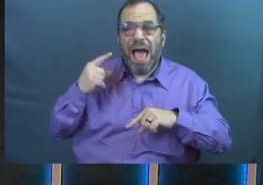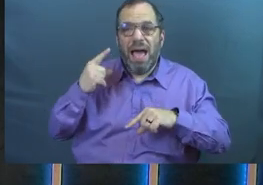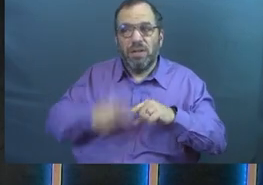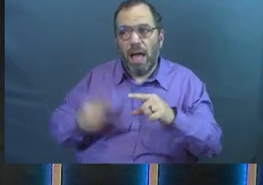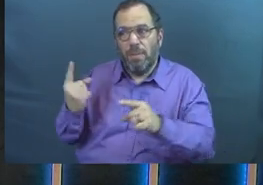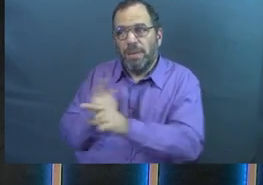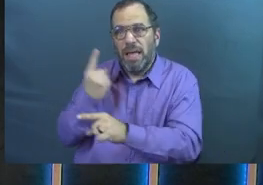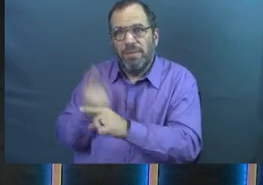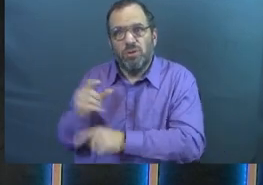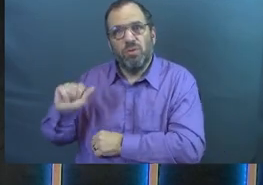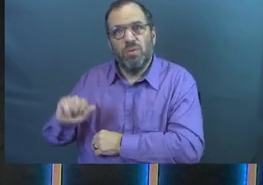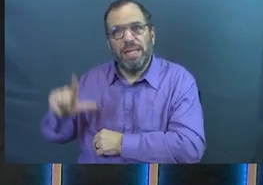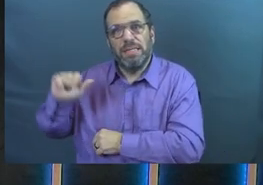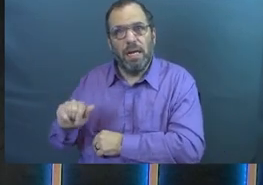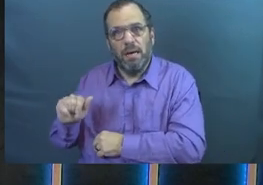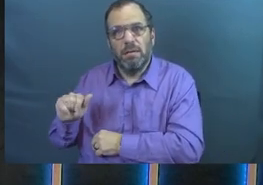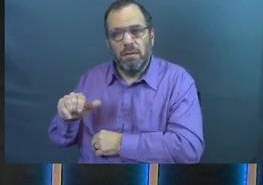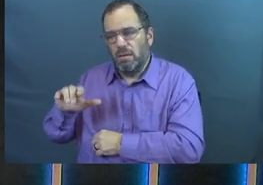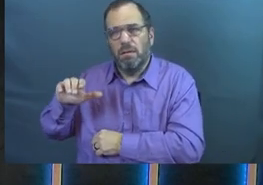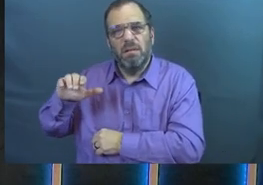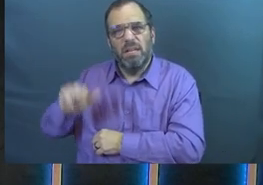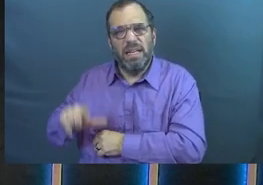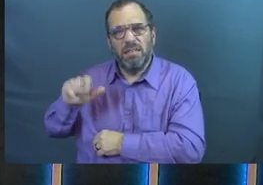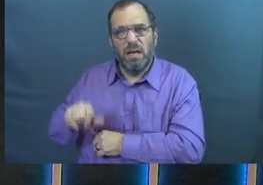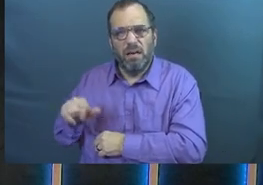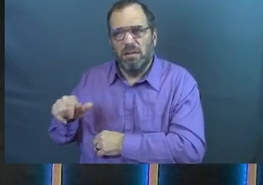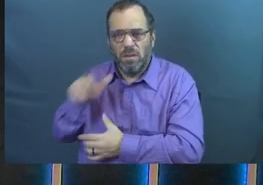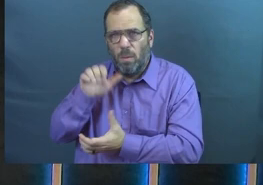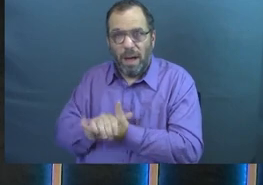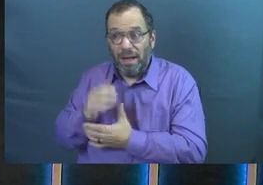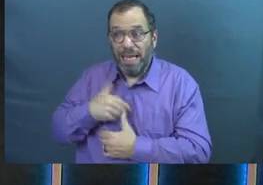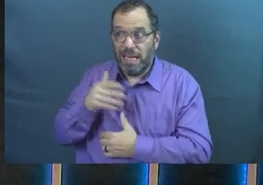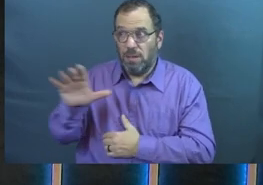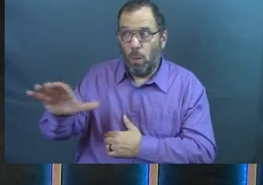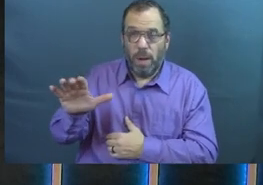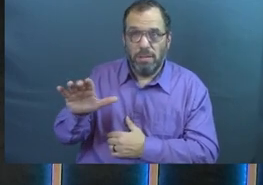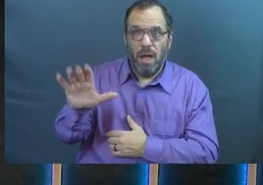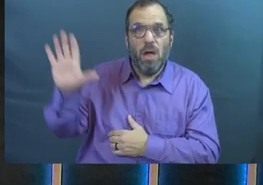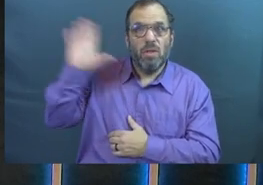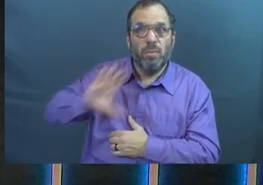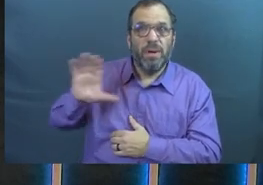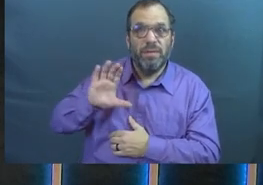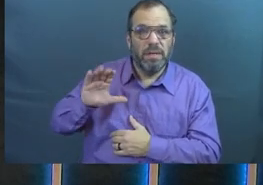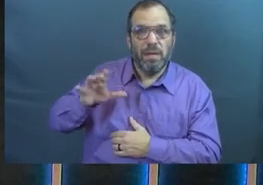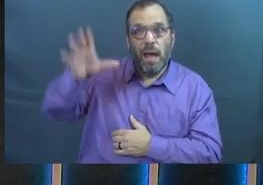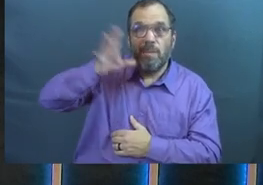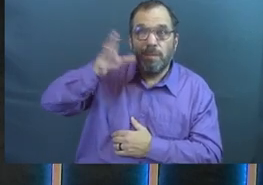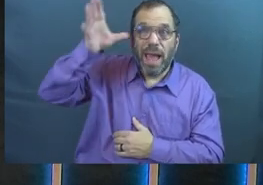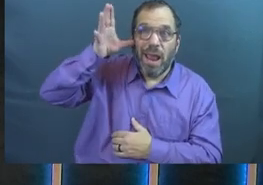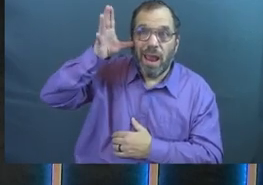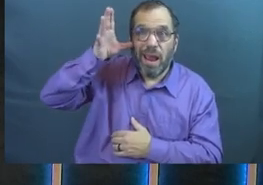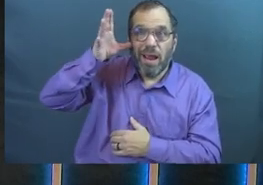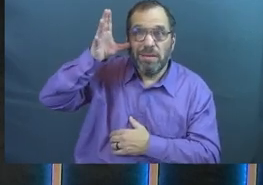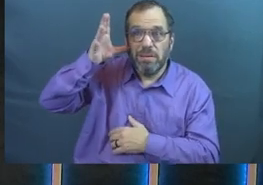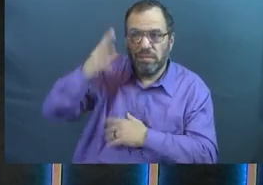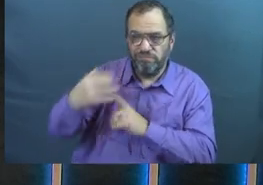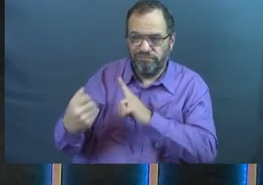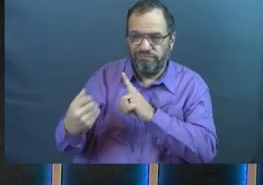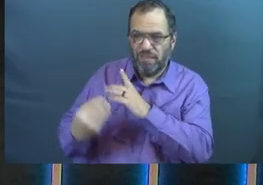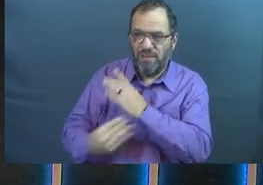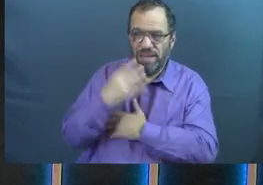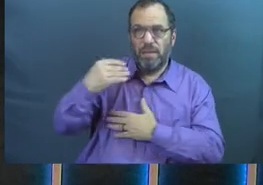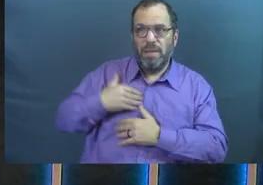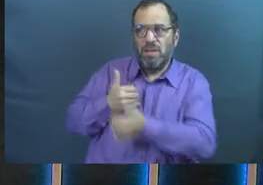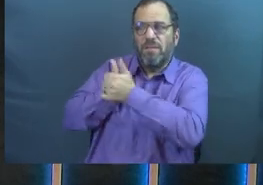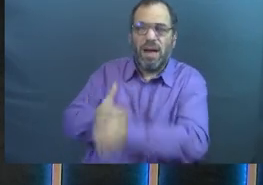be faithful to Linda once we got married because somehow the things that the previous generations had done had destined me to walk in